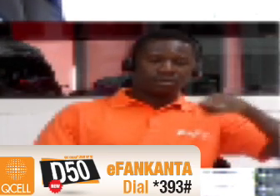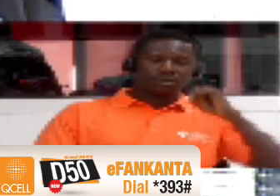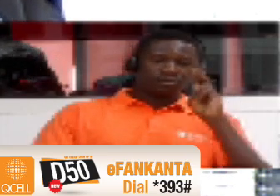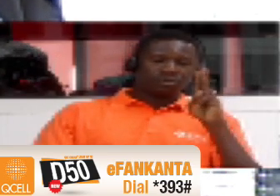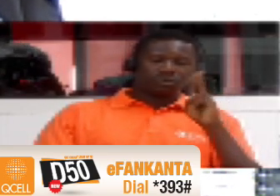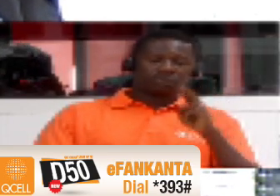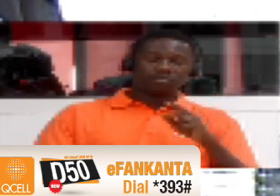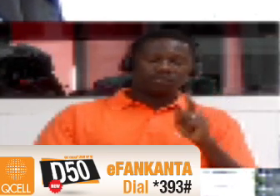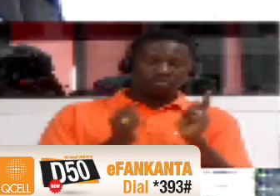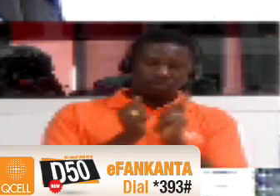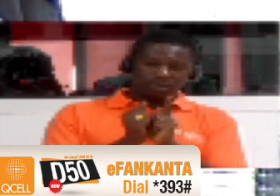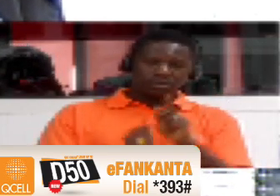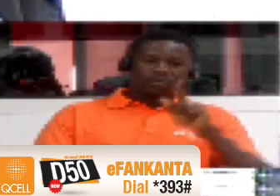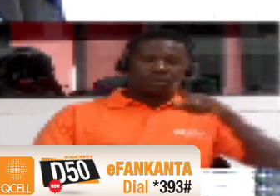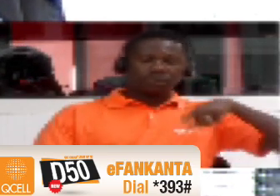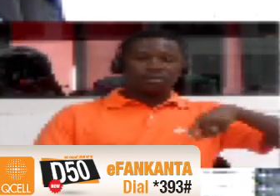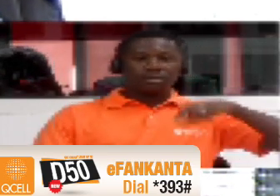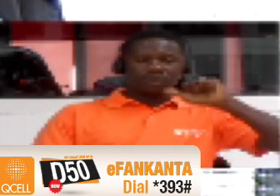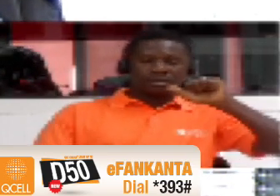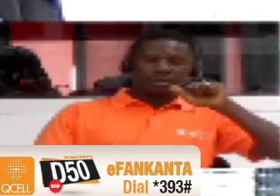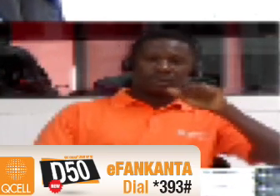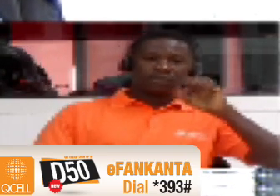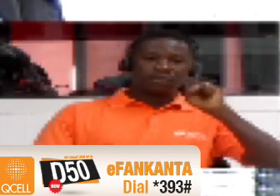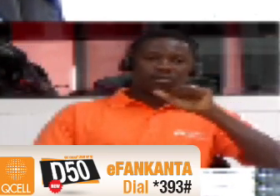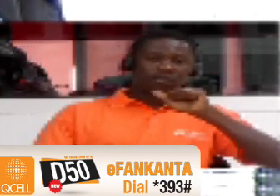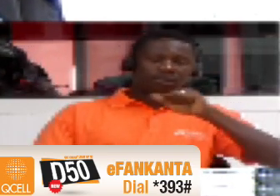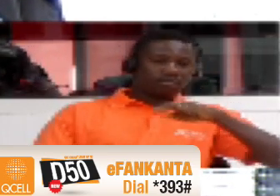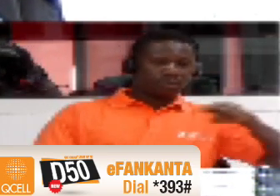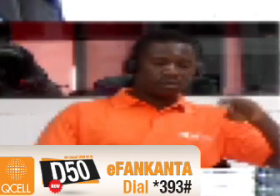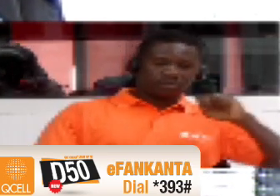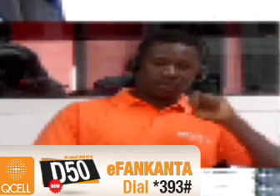Pasane Taraje. I also found Pasane there.